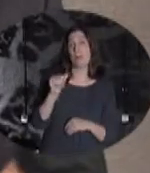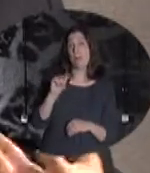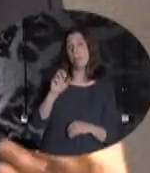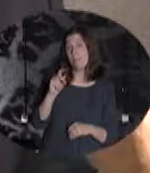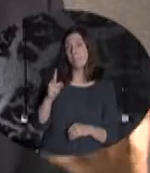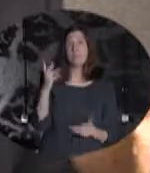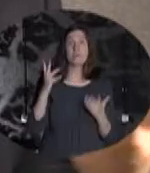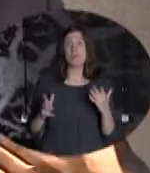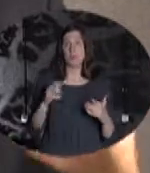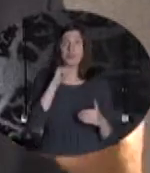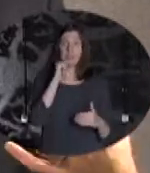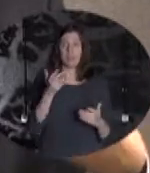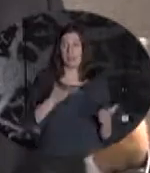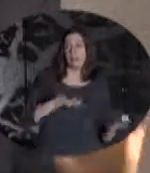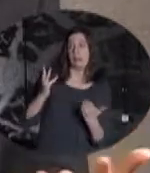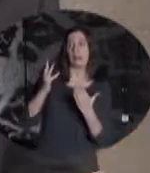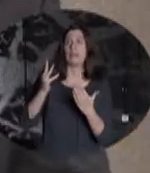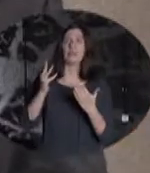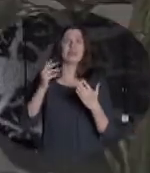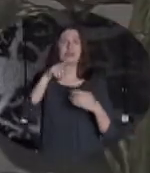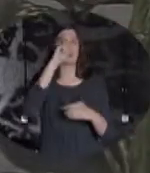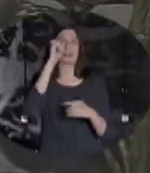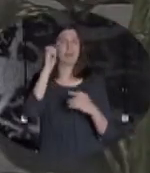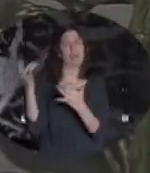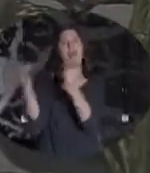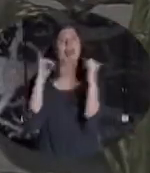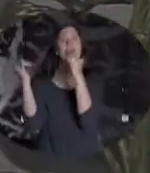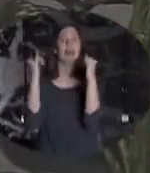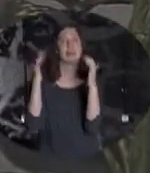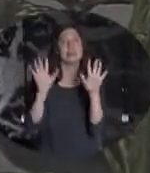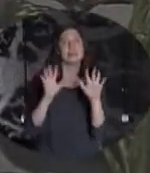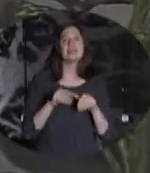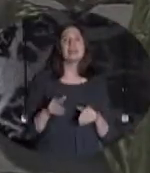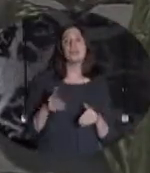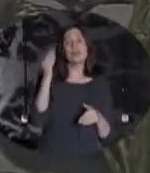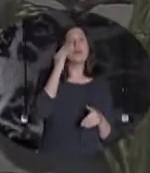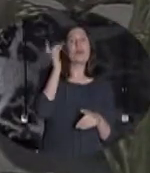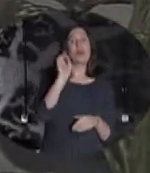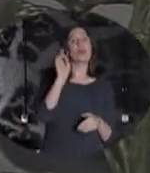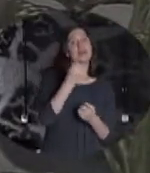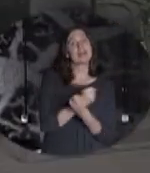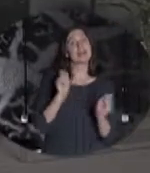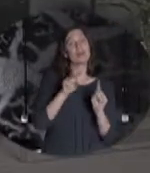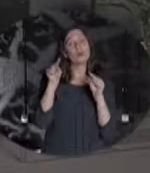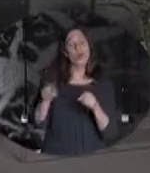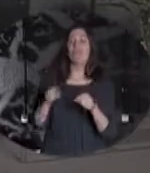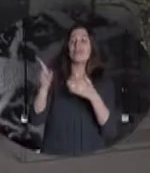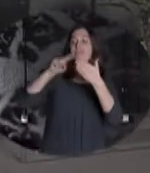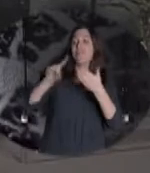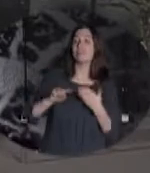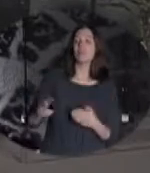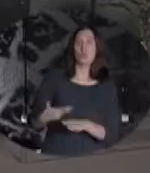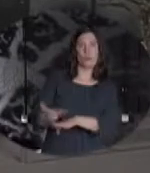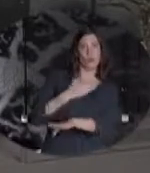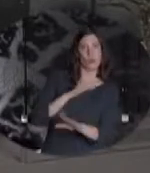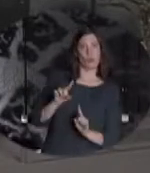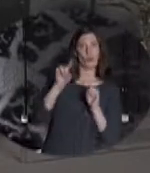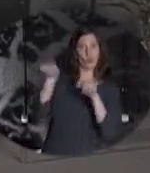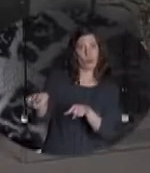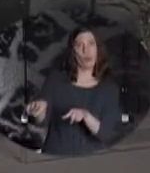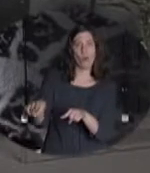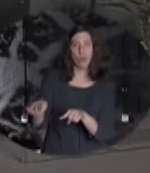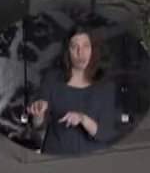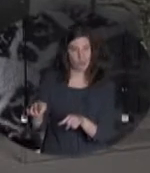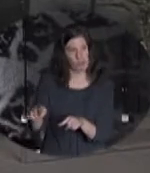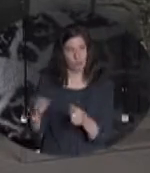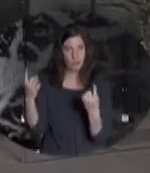somewhere where there's rowdy summertime activities going on, but just kind of knowing where these places are and doing your homework a little bit about, before you get there, in terms of,